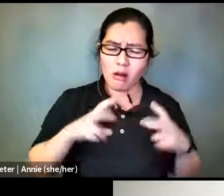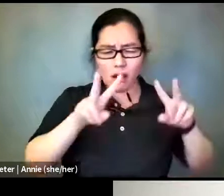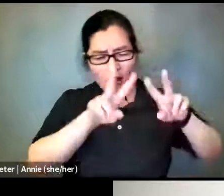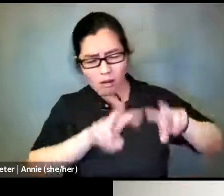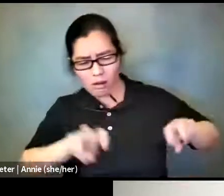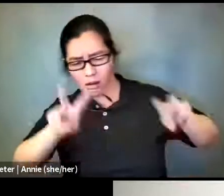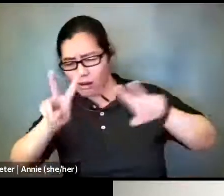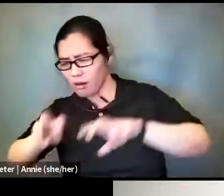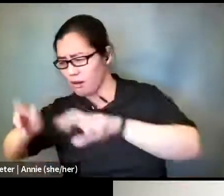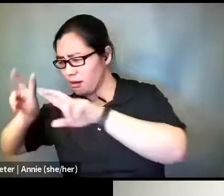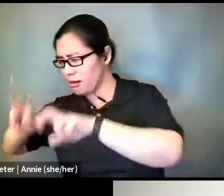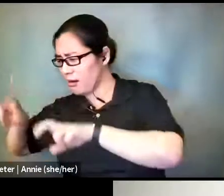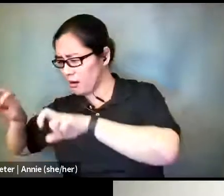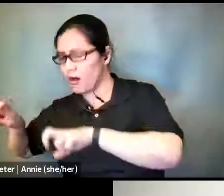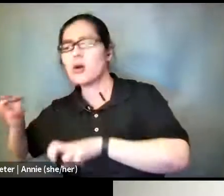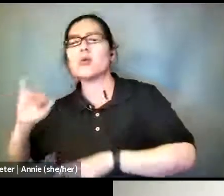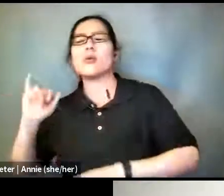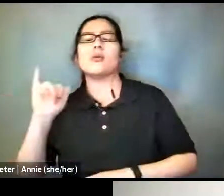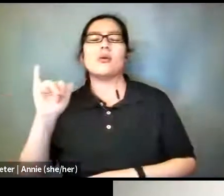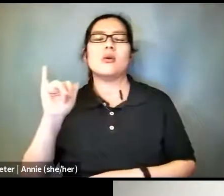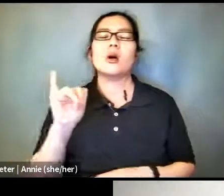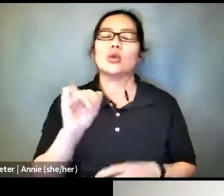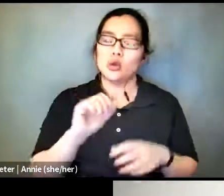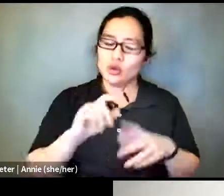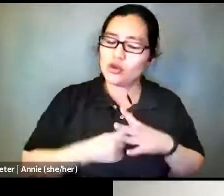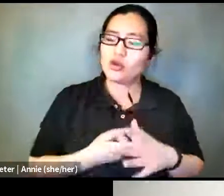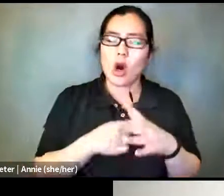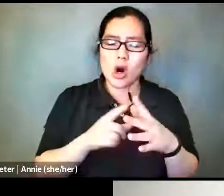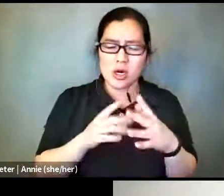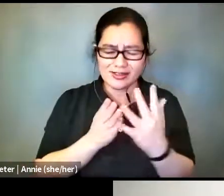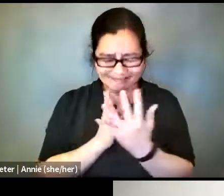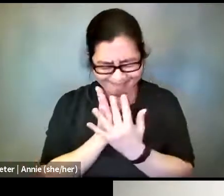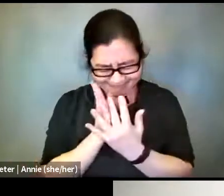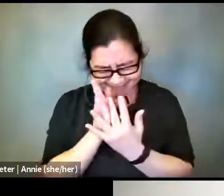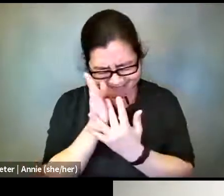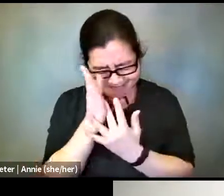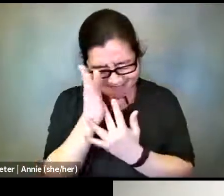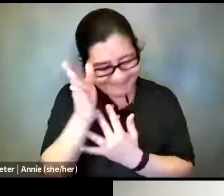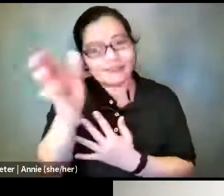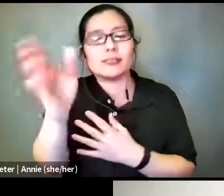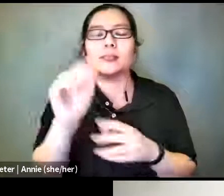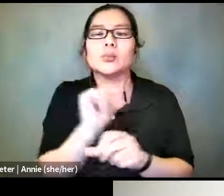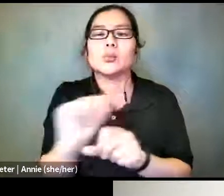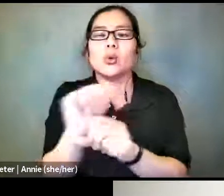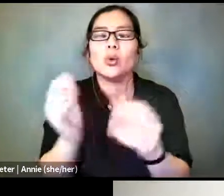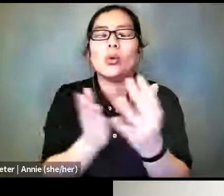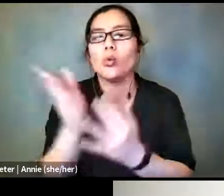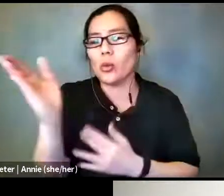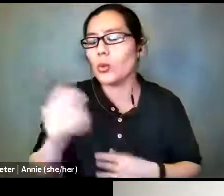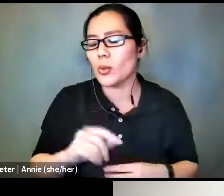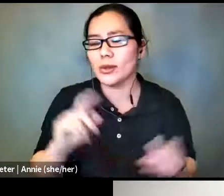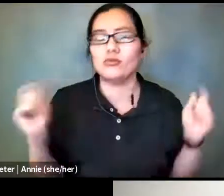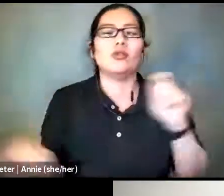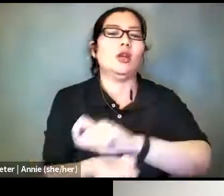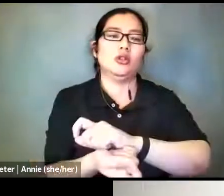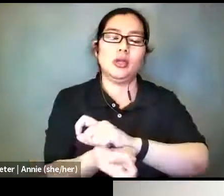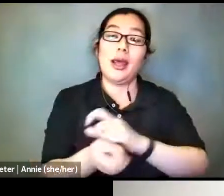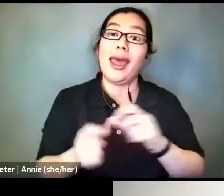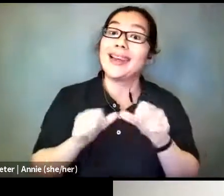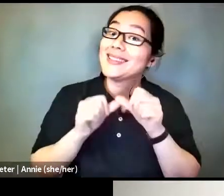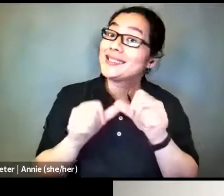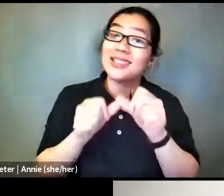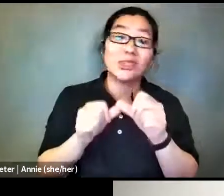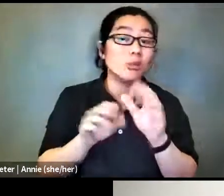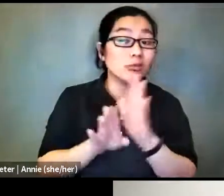kind of work past it, work on it, and then work past it, and take that continued action